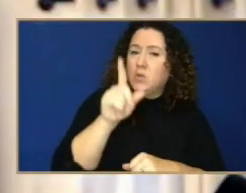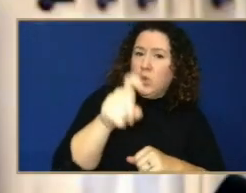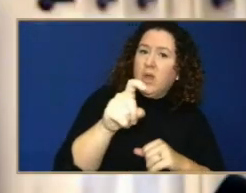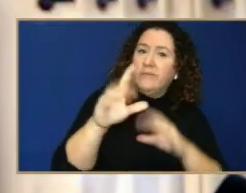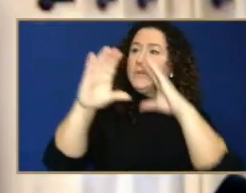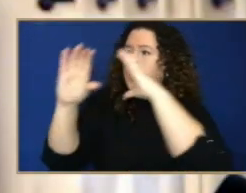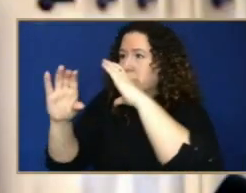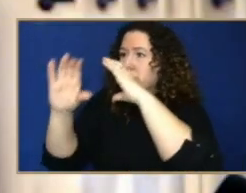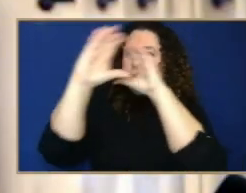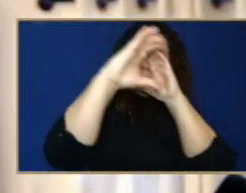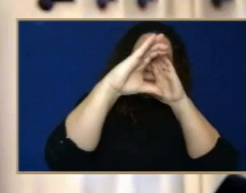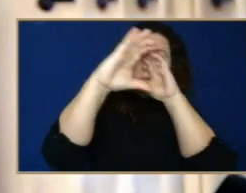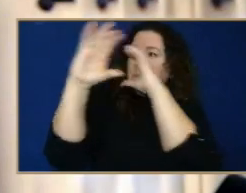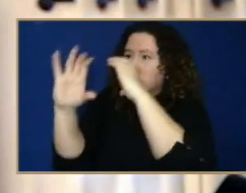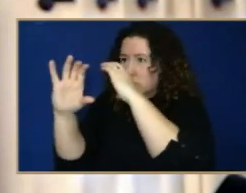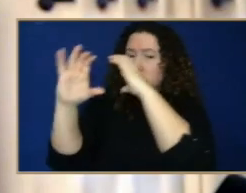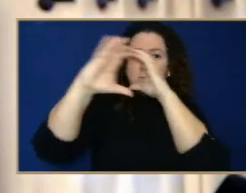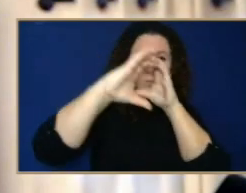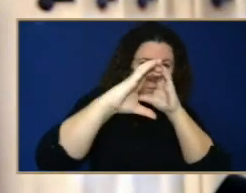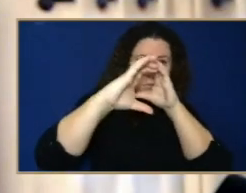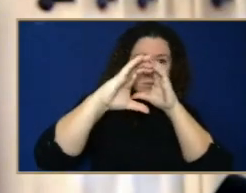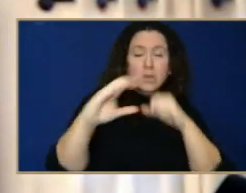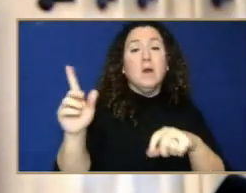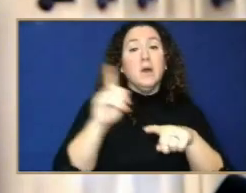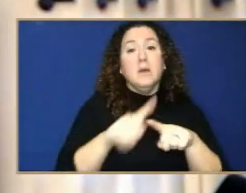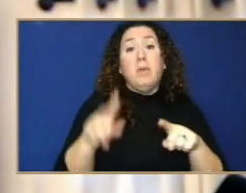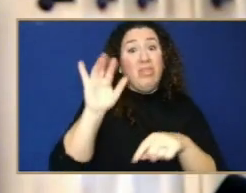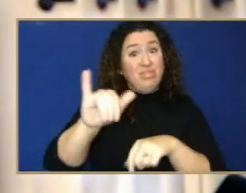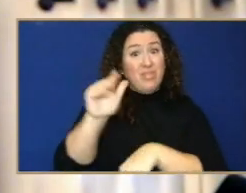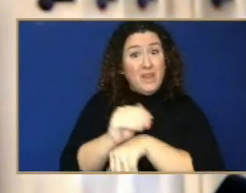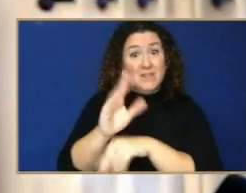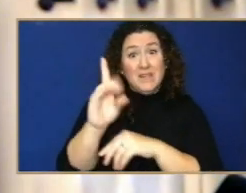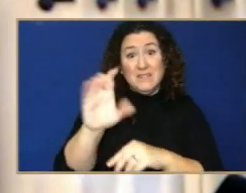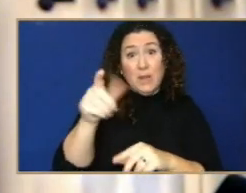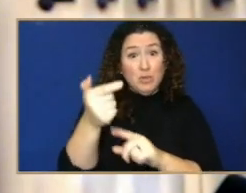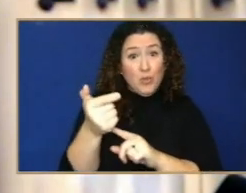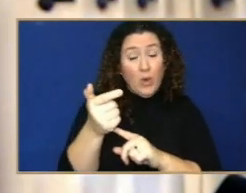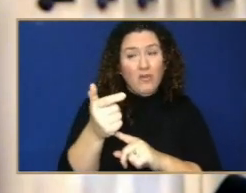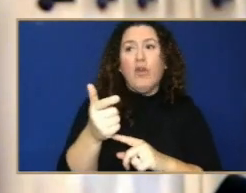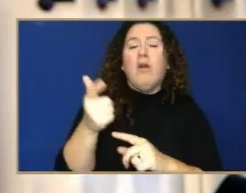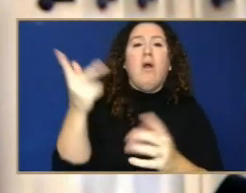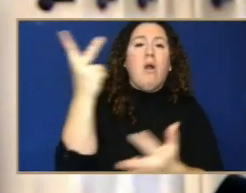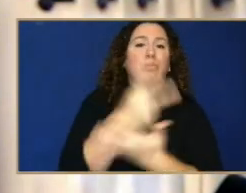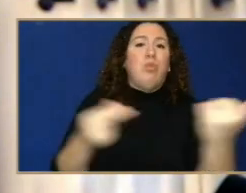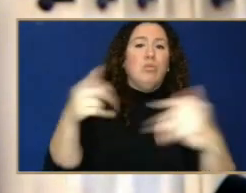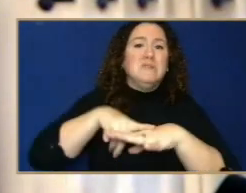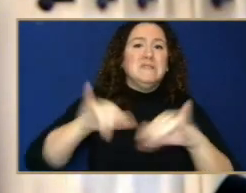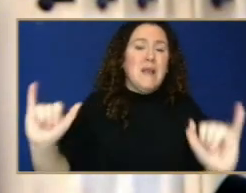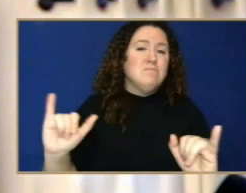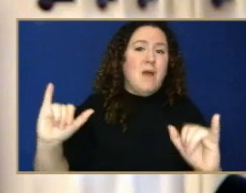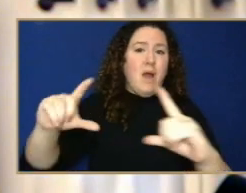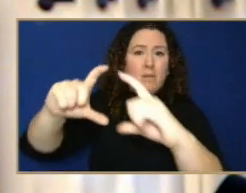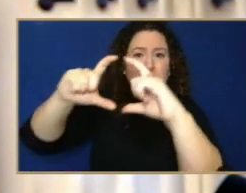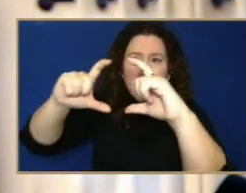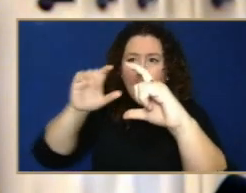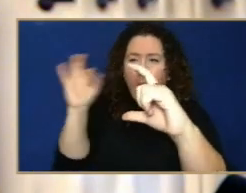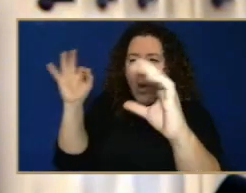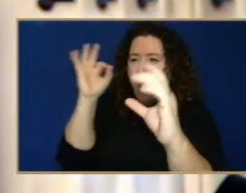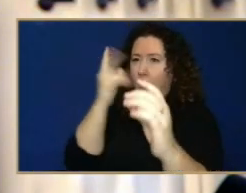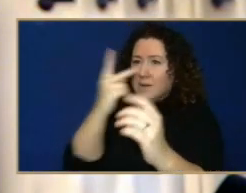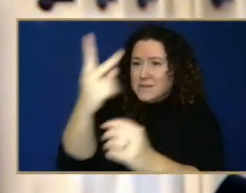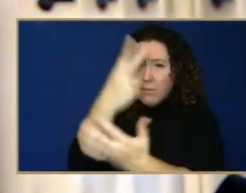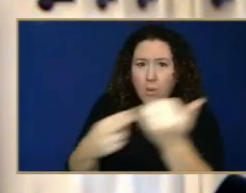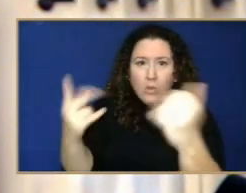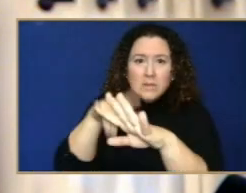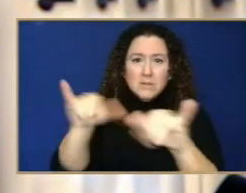only time that if you have that telescope, you can look at Jupiter and you can look at Saturn, and you're not going to have to repoint your telescope between them. So that's what's going to be really, really